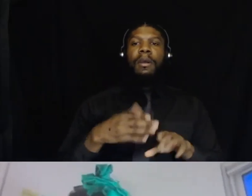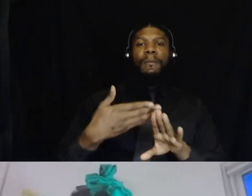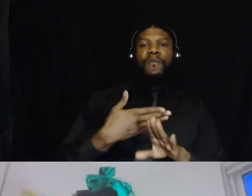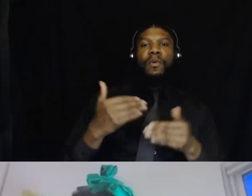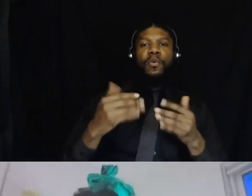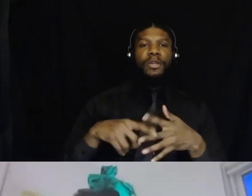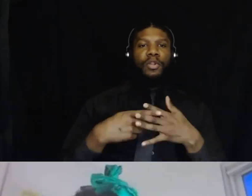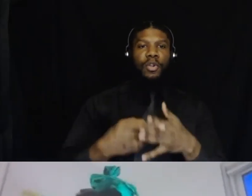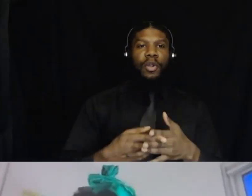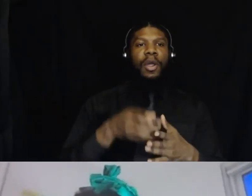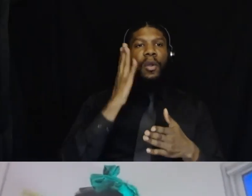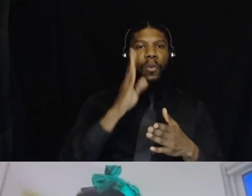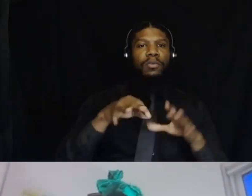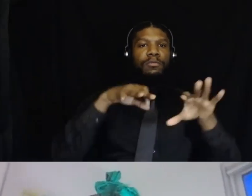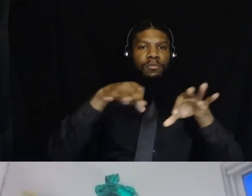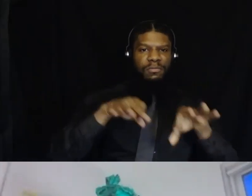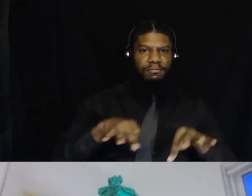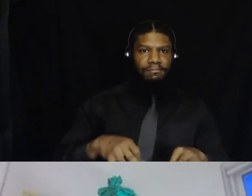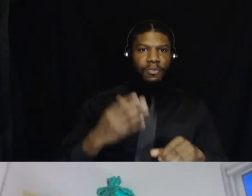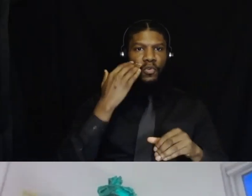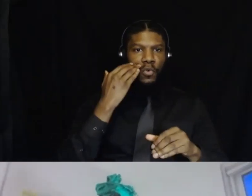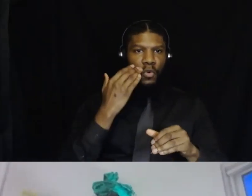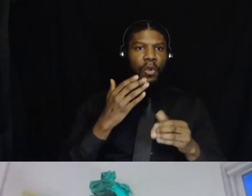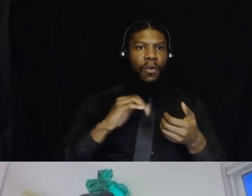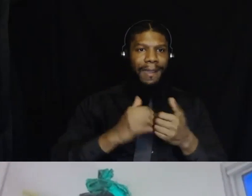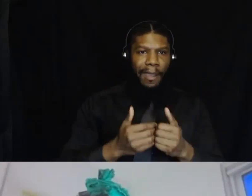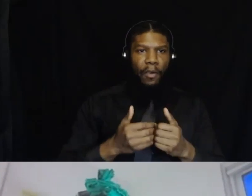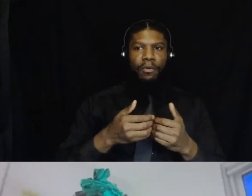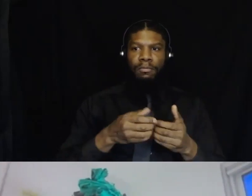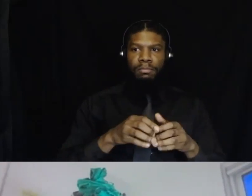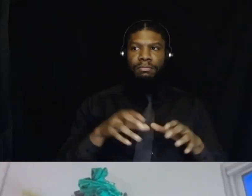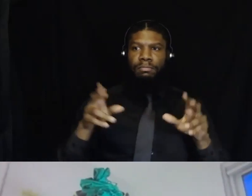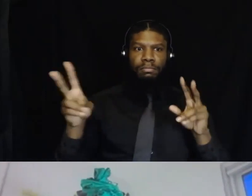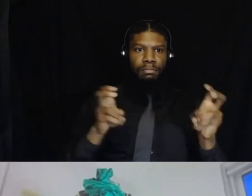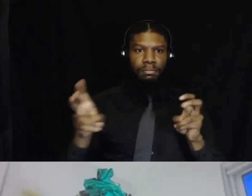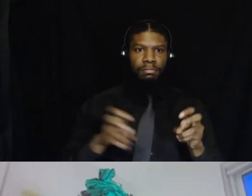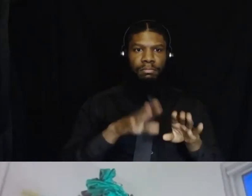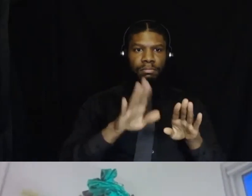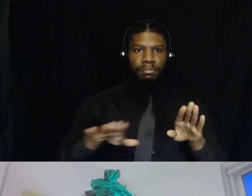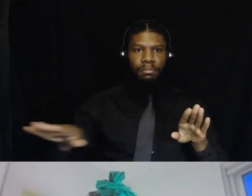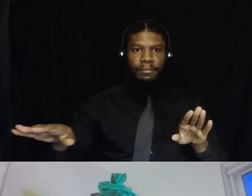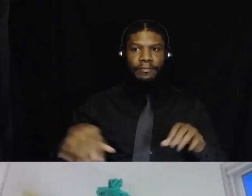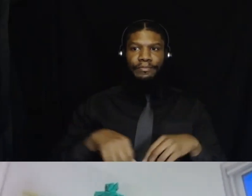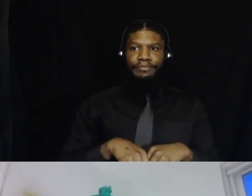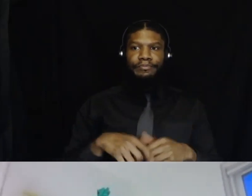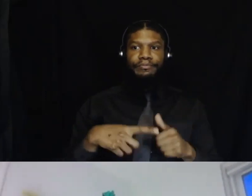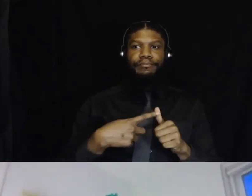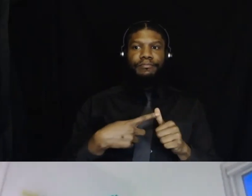that you will be taking as you do it. So you're gonna gather images